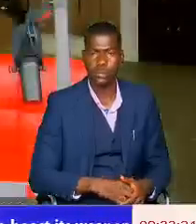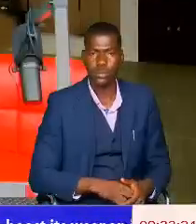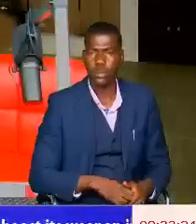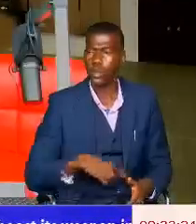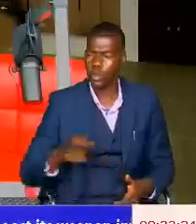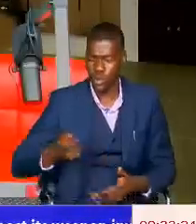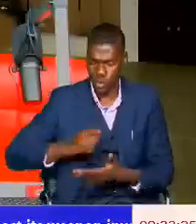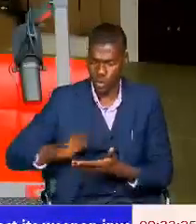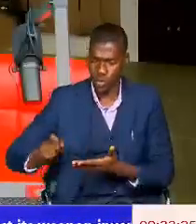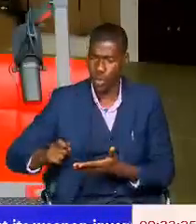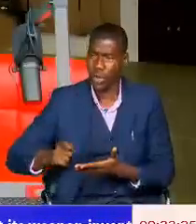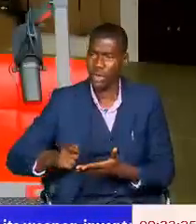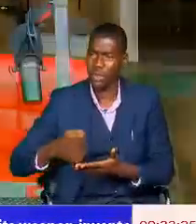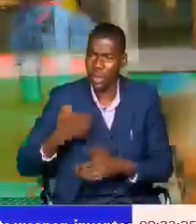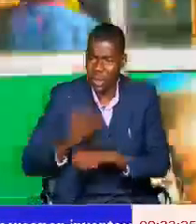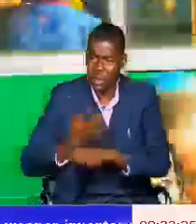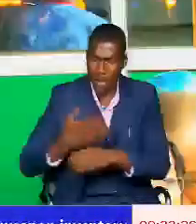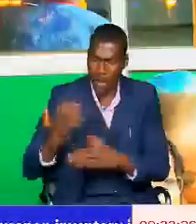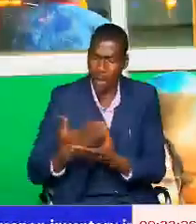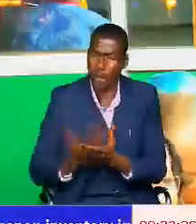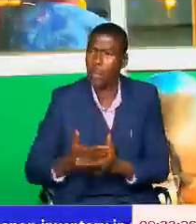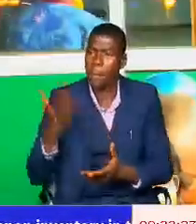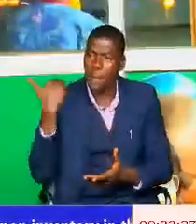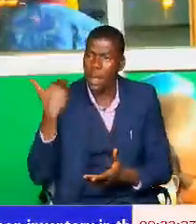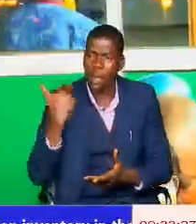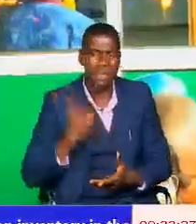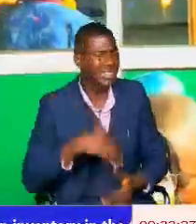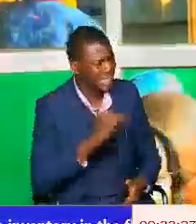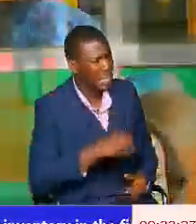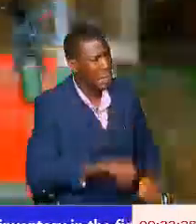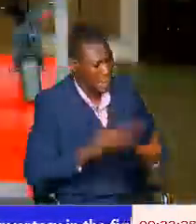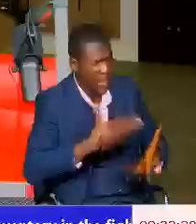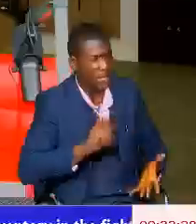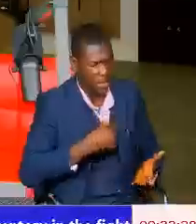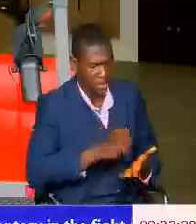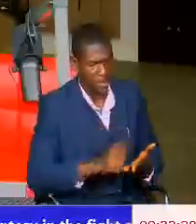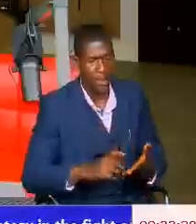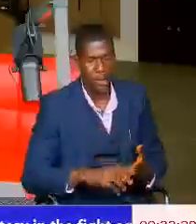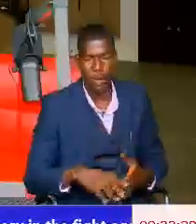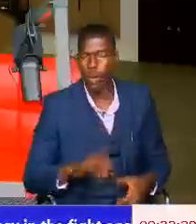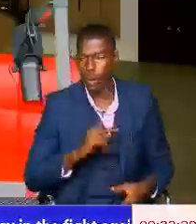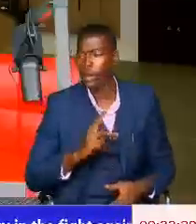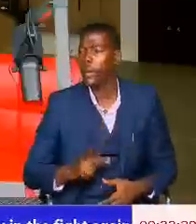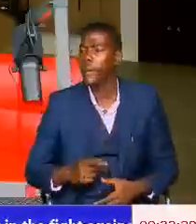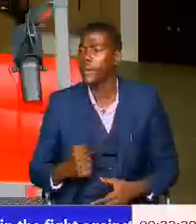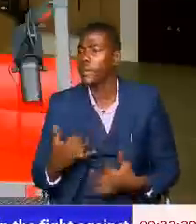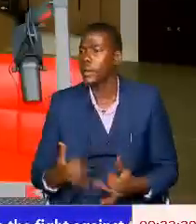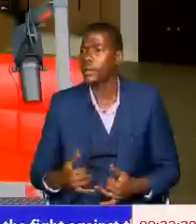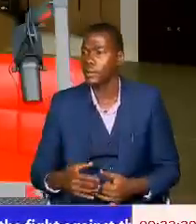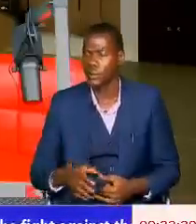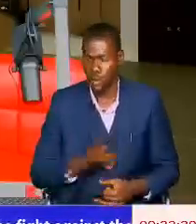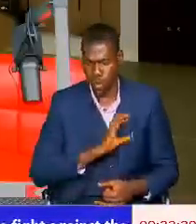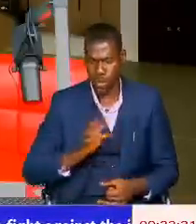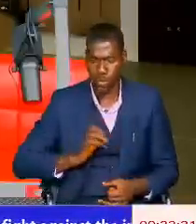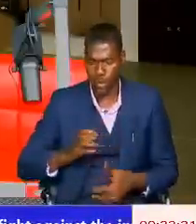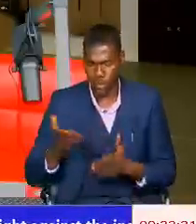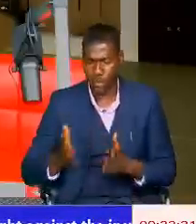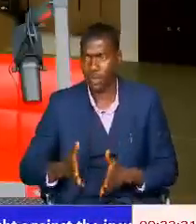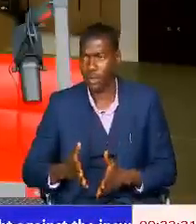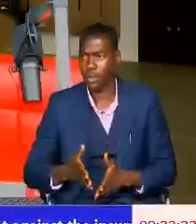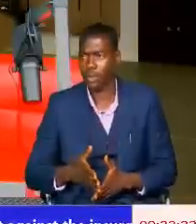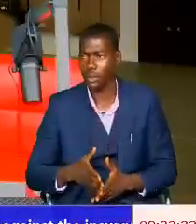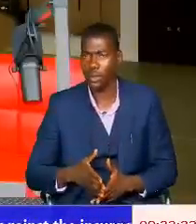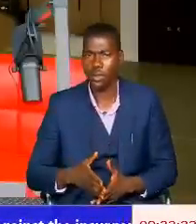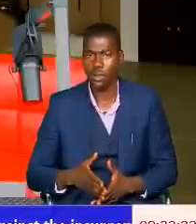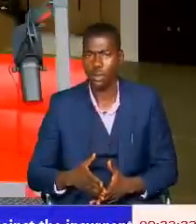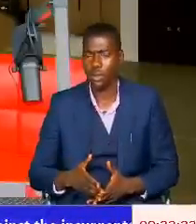appeal? I've written so many appeals. Okay, Mr. Brian Mosa, pass the microphone to you.